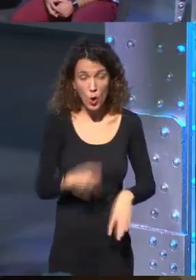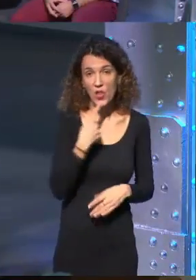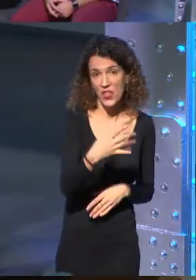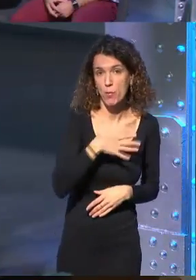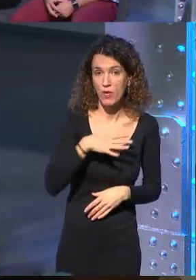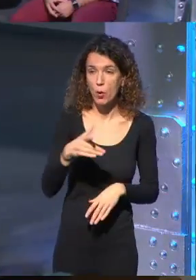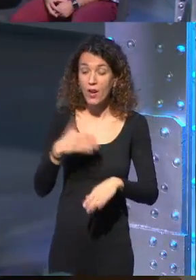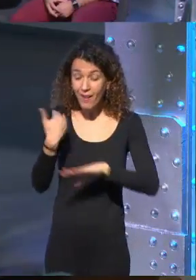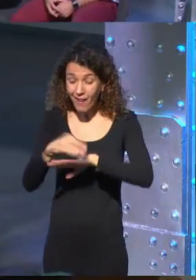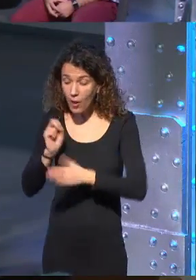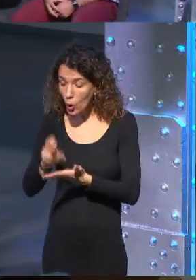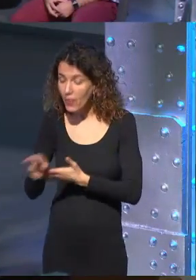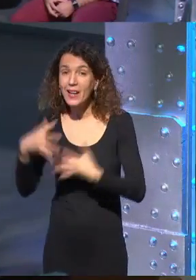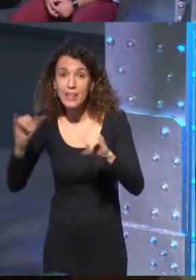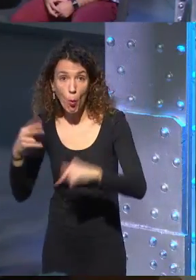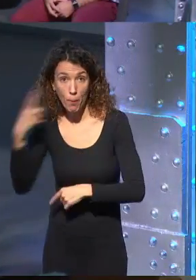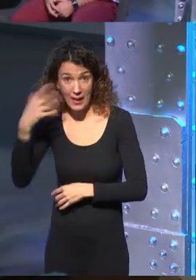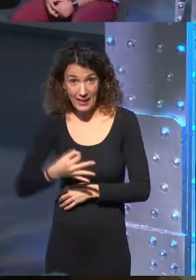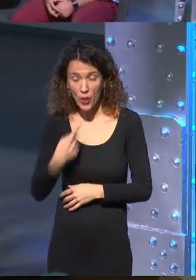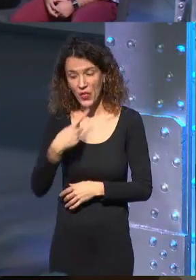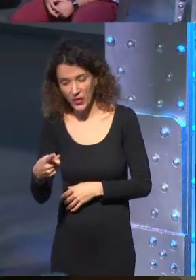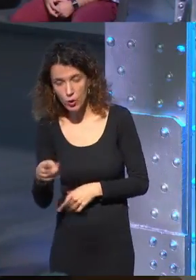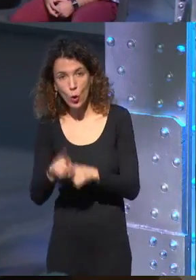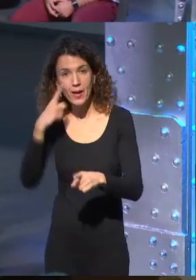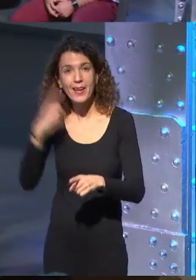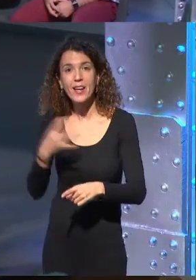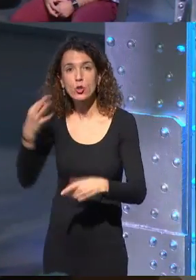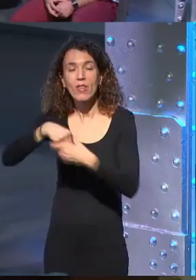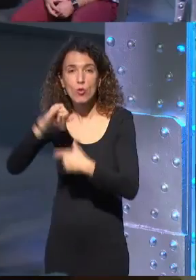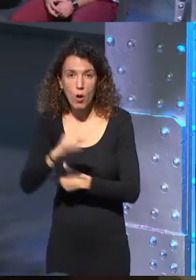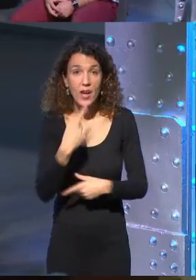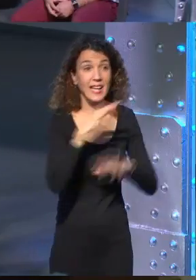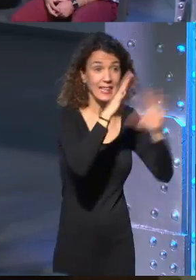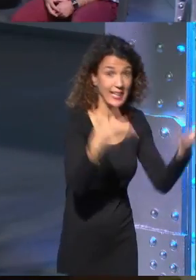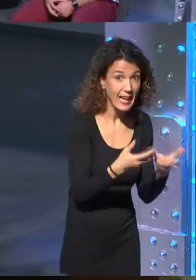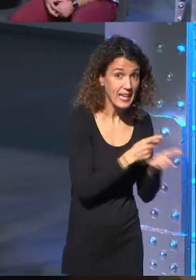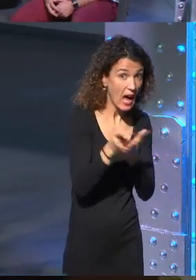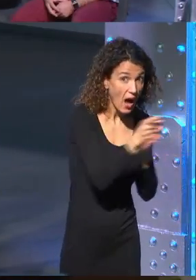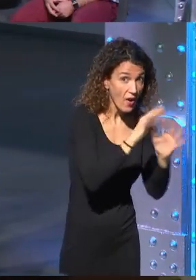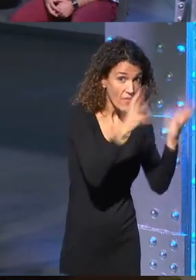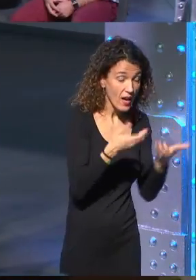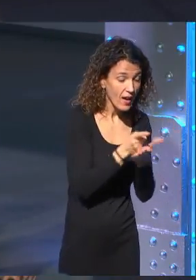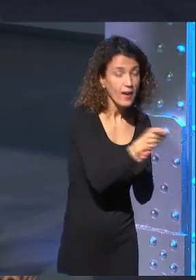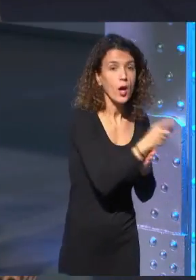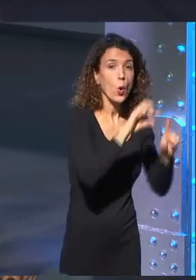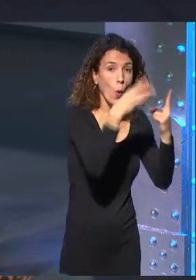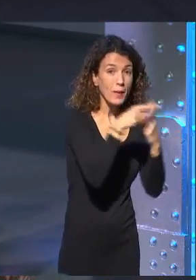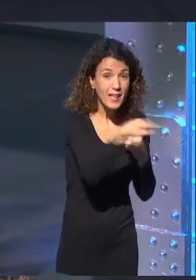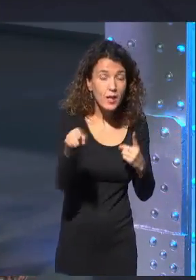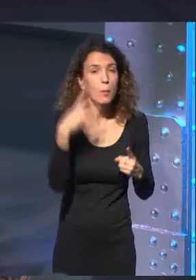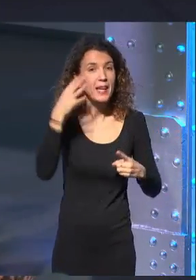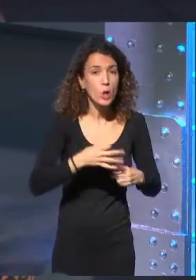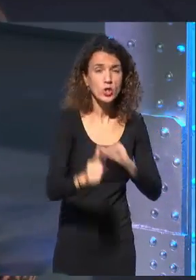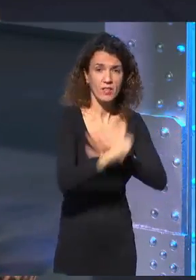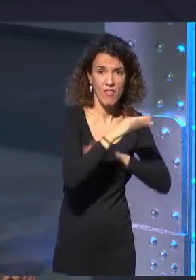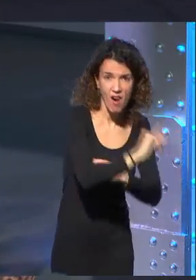greet people also in a WhatsApp group. Internet is like the street. If you're telling your child not to cross the street